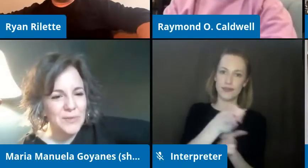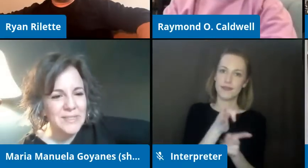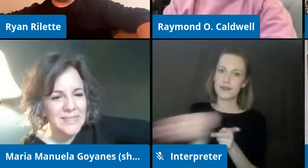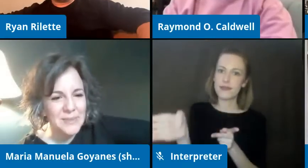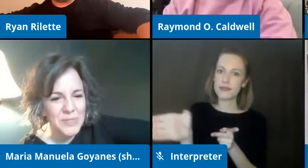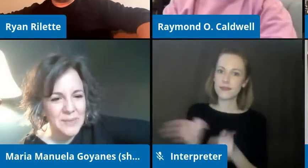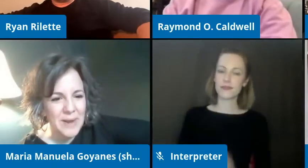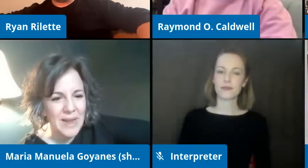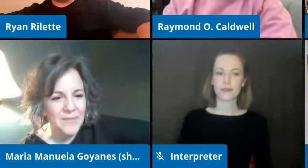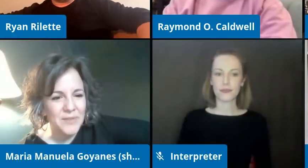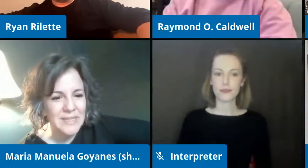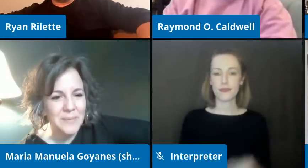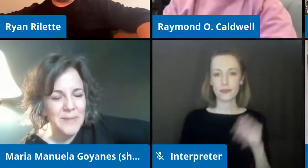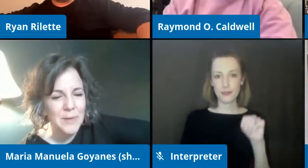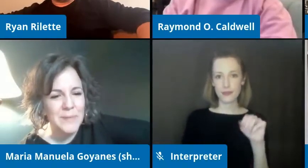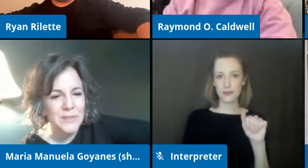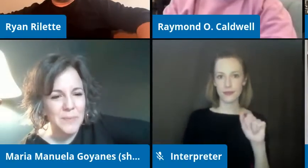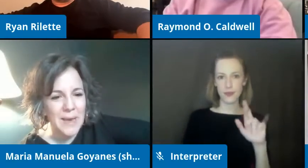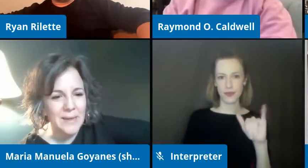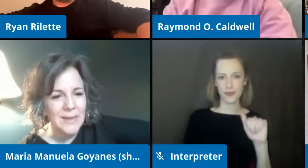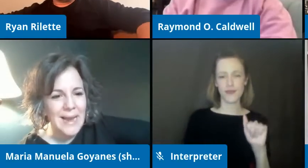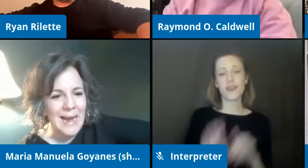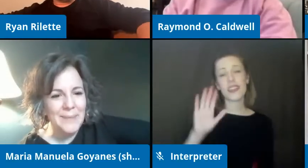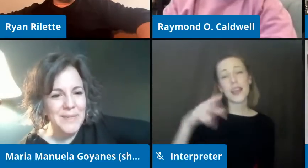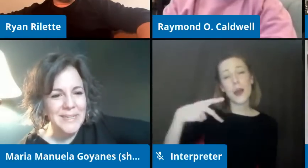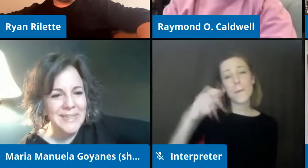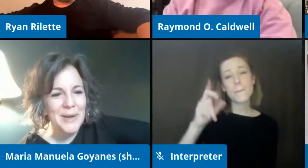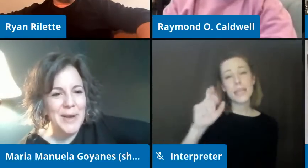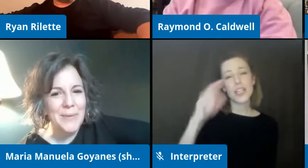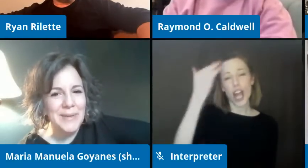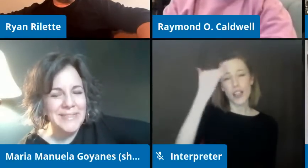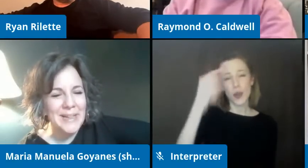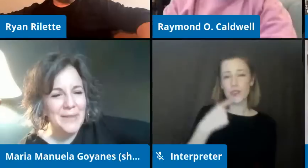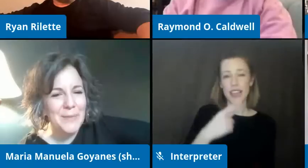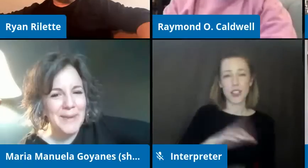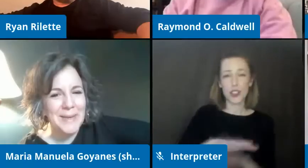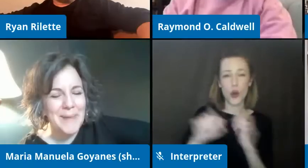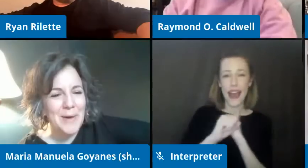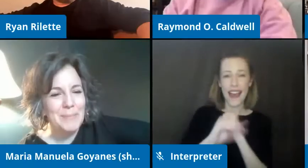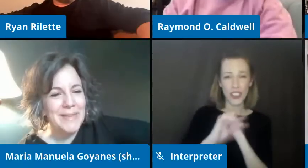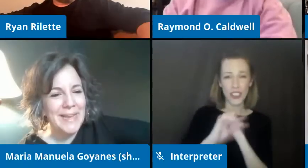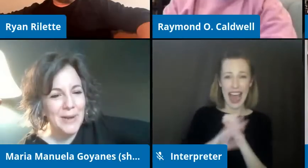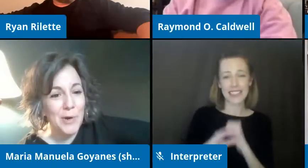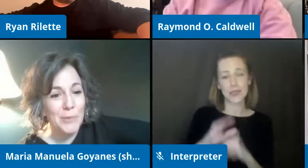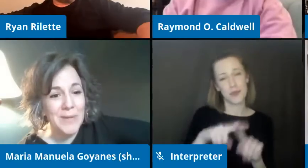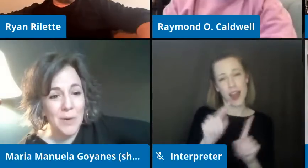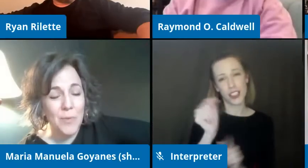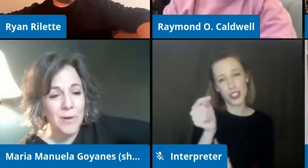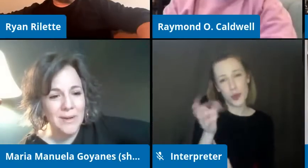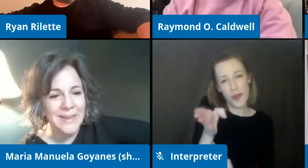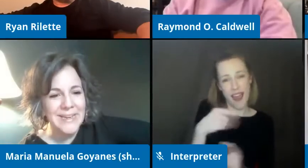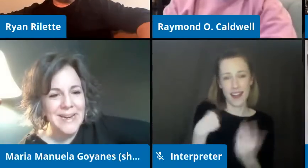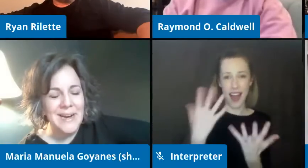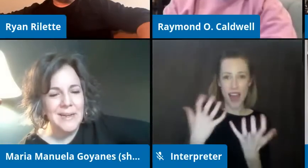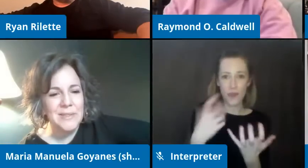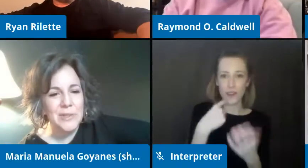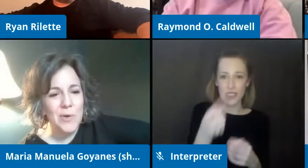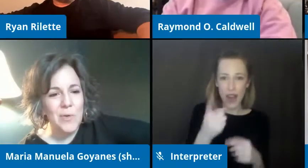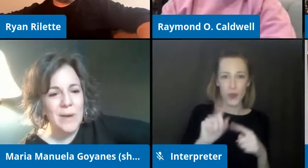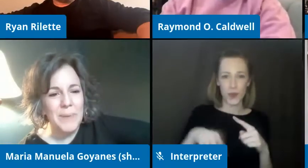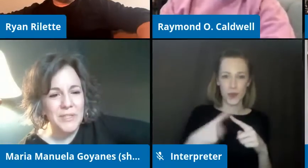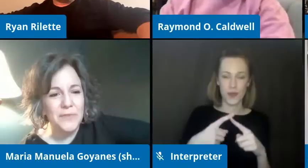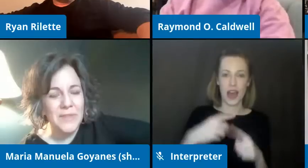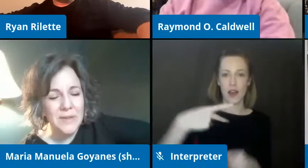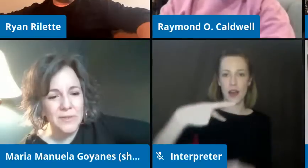I know you told us this wasn't about advertising, Peter, but too bad. I want to tell everybody about playathome.org.